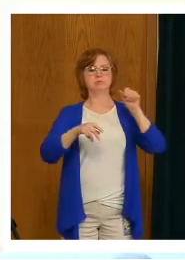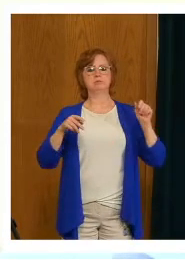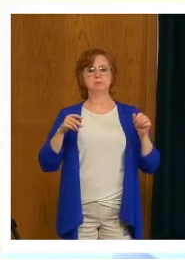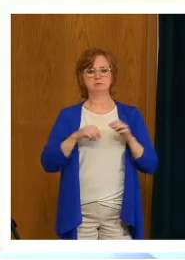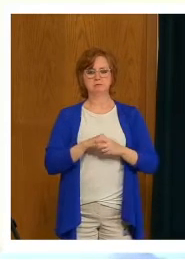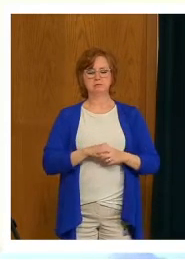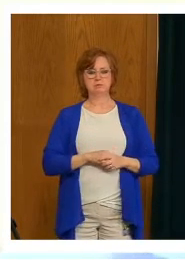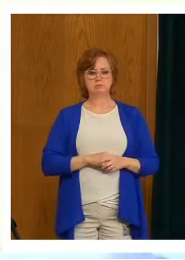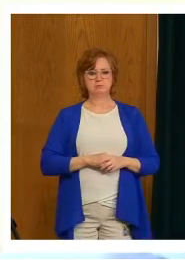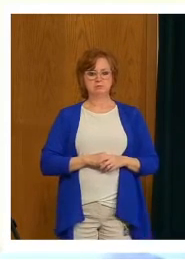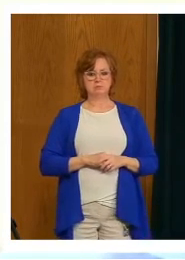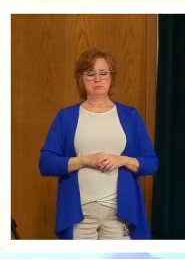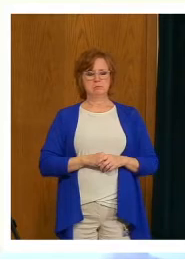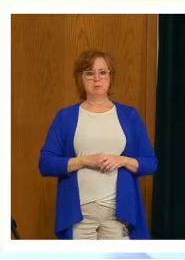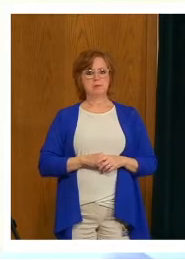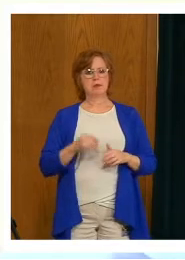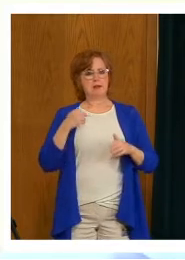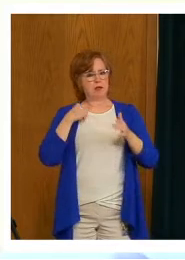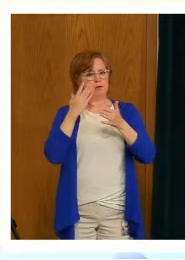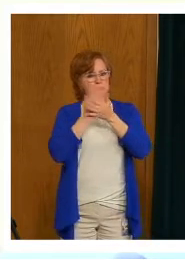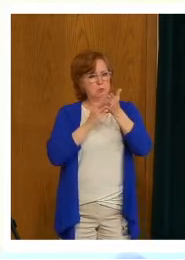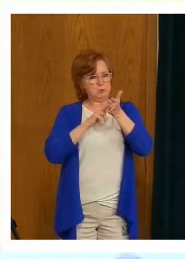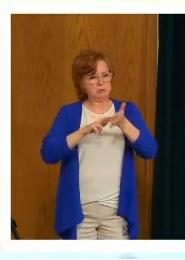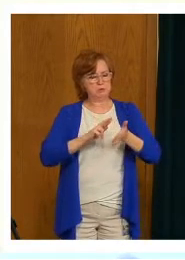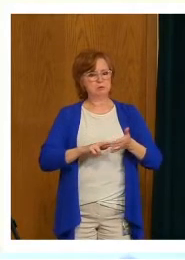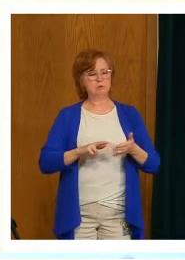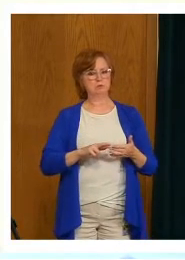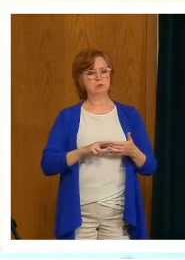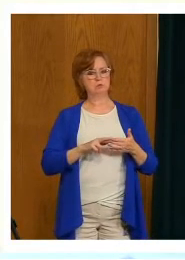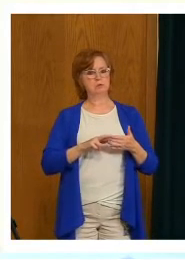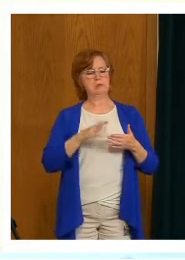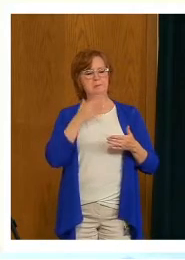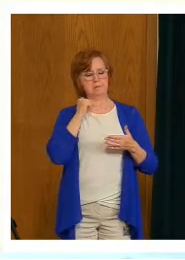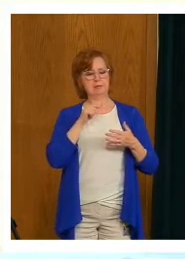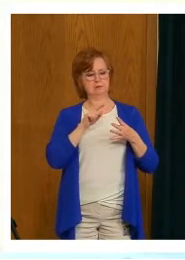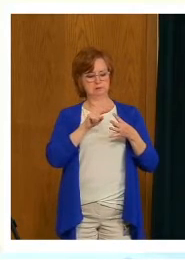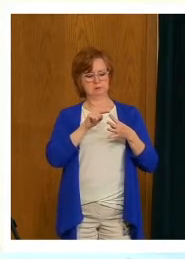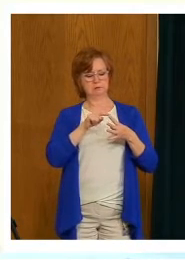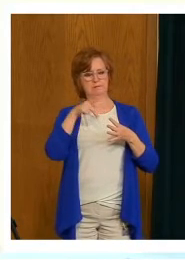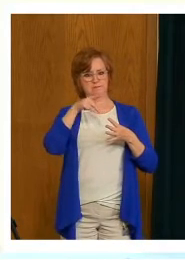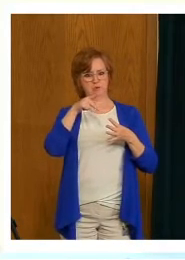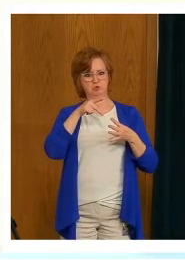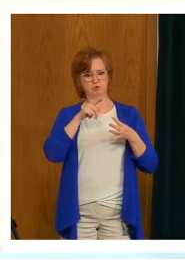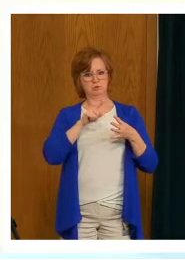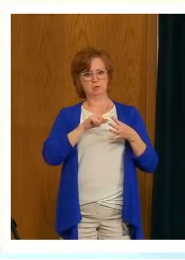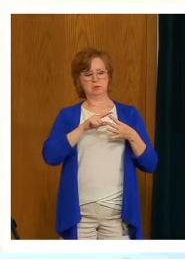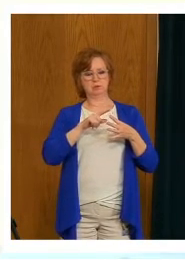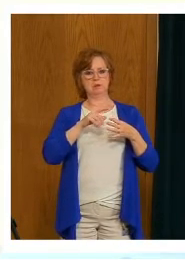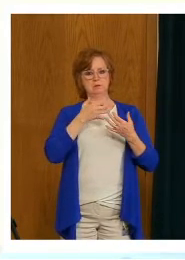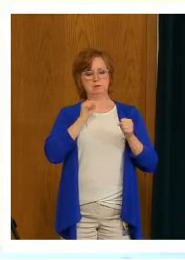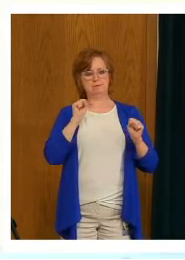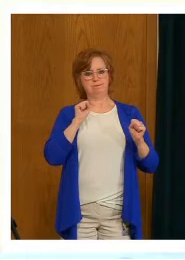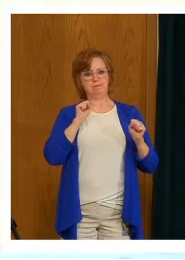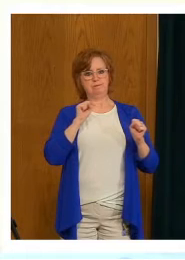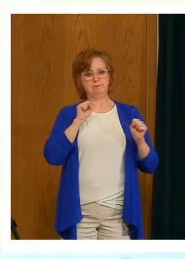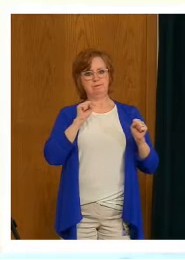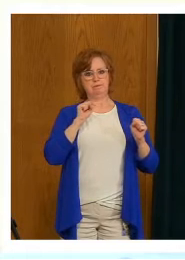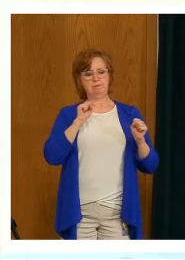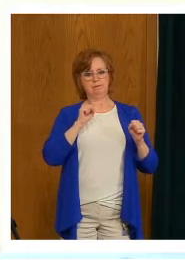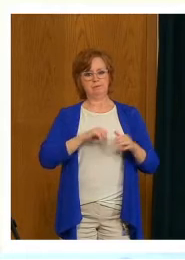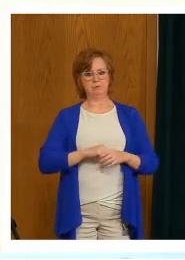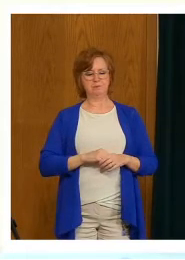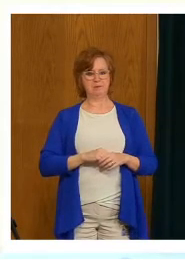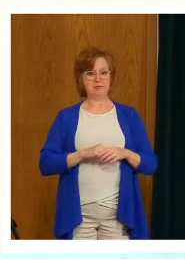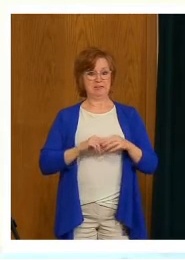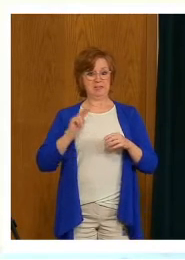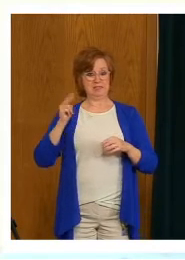trial data at this point suggests that Pfizer is safe and effective as a second dose, that's what we would recommend. But, I